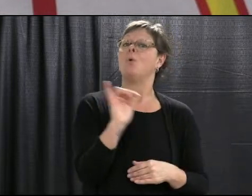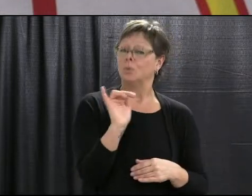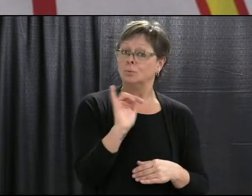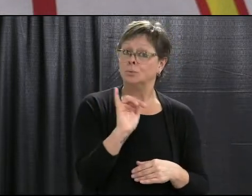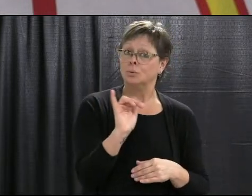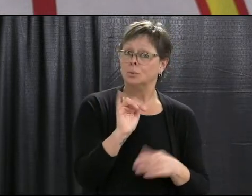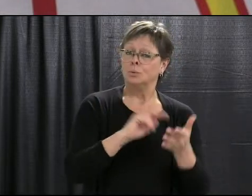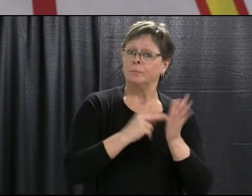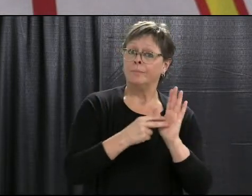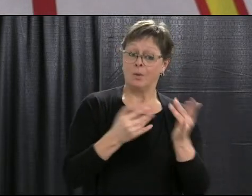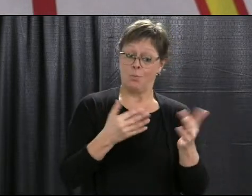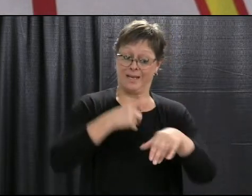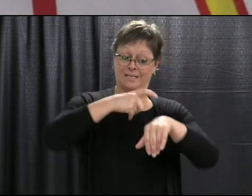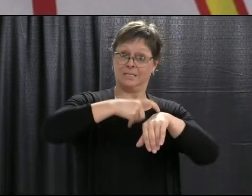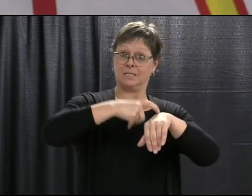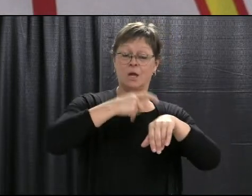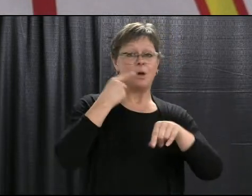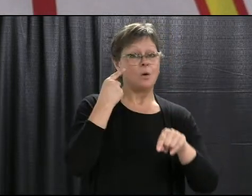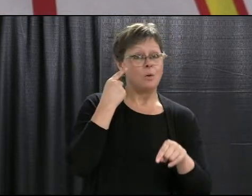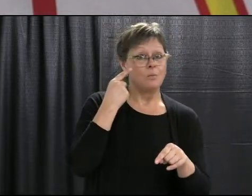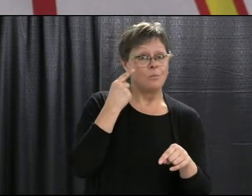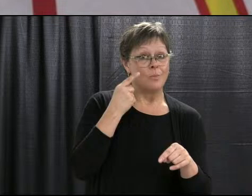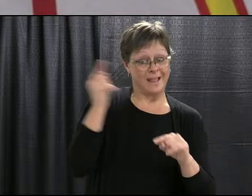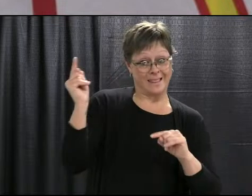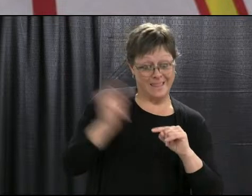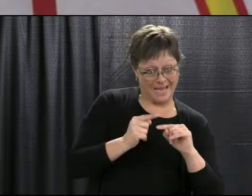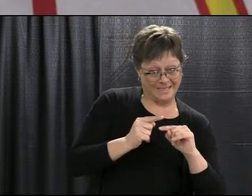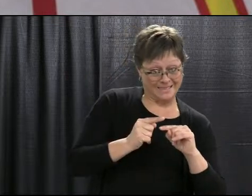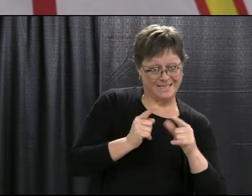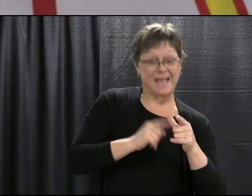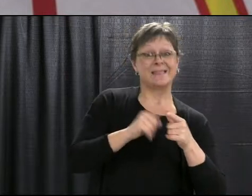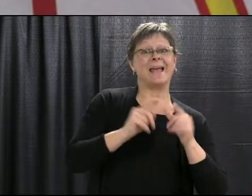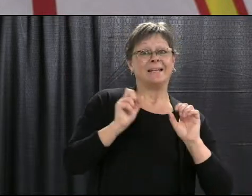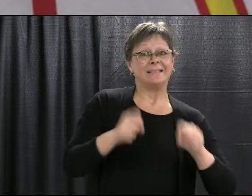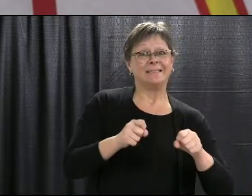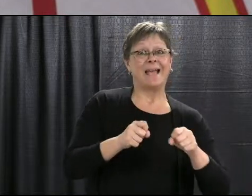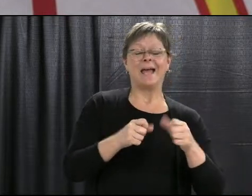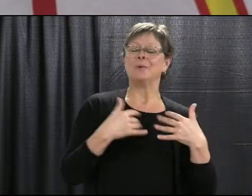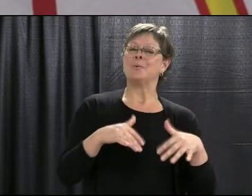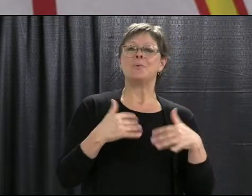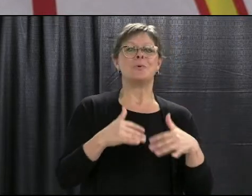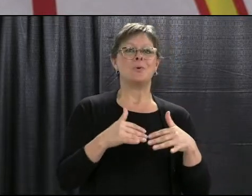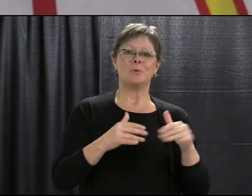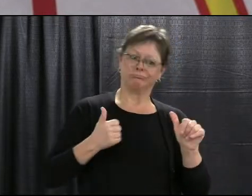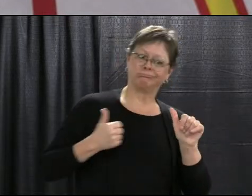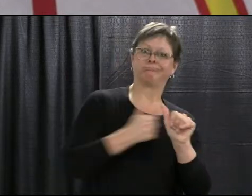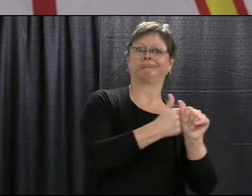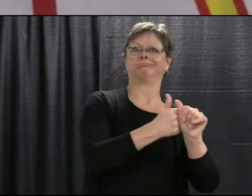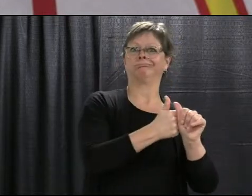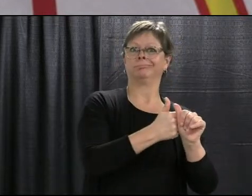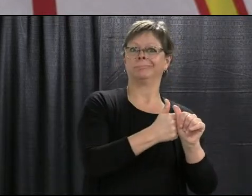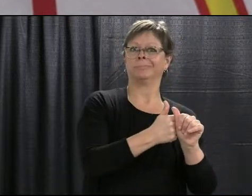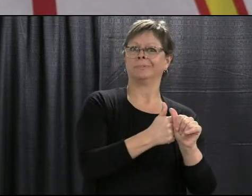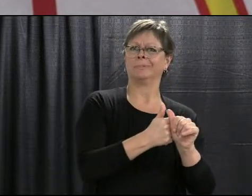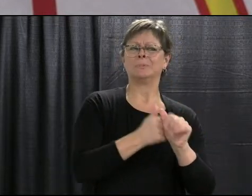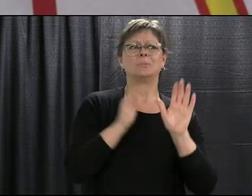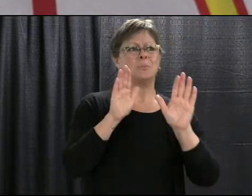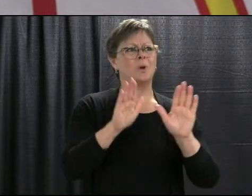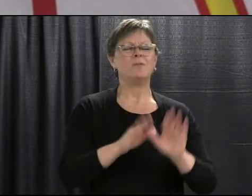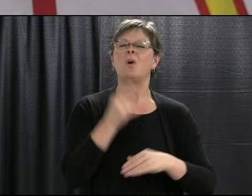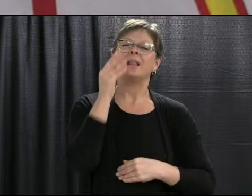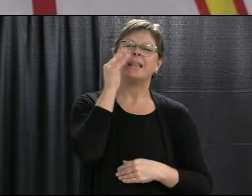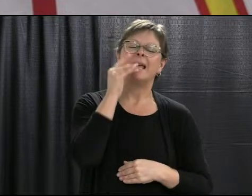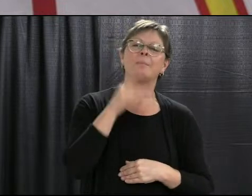able to reduce the wait times and start getting ahead of that. And that is significant when you think of our aging